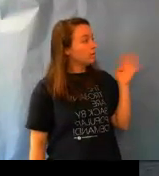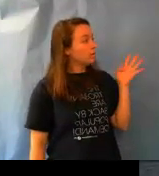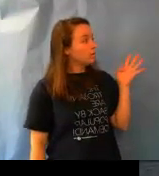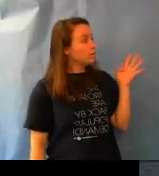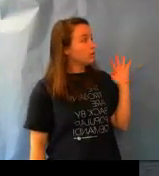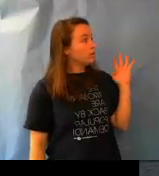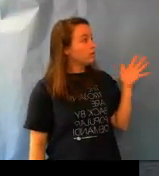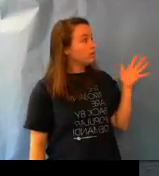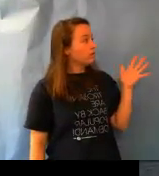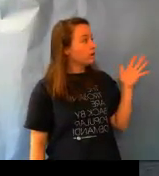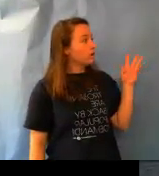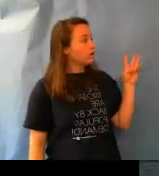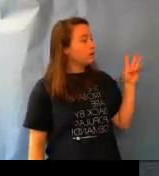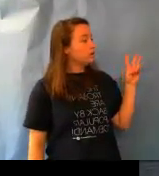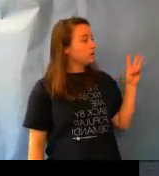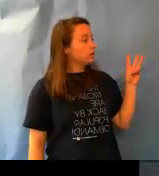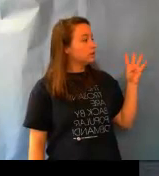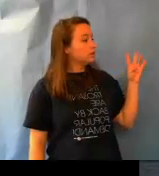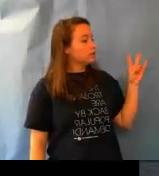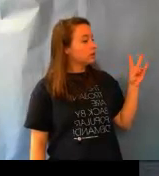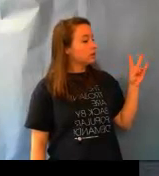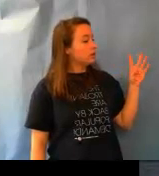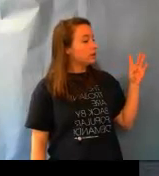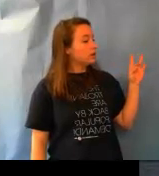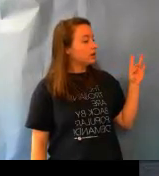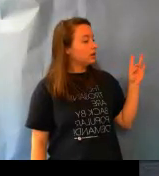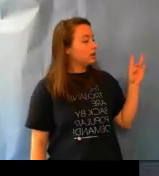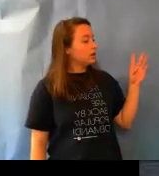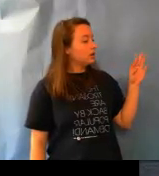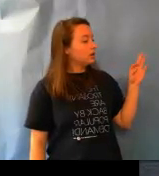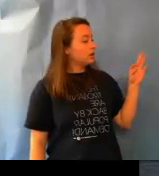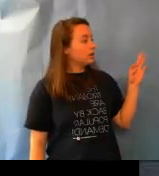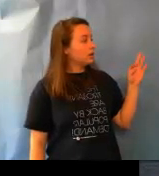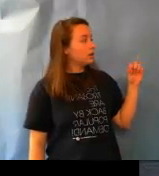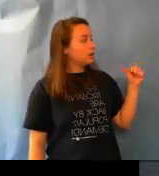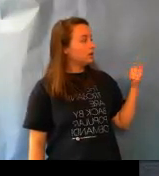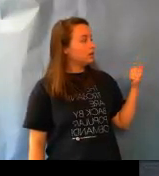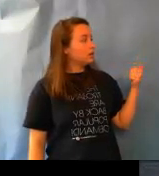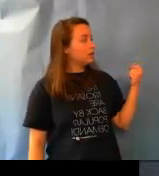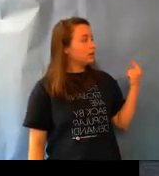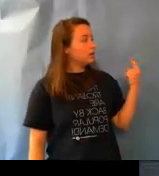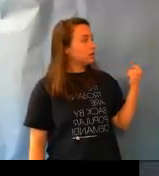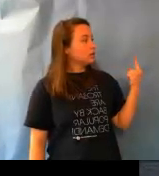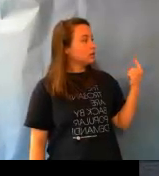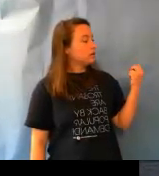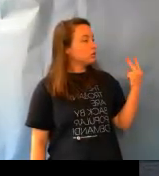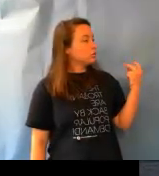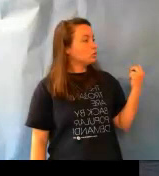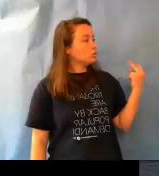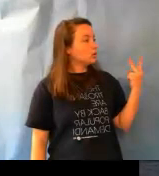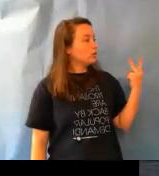3, 4, 5, 6, 7, 8, 9, 10,